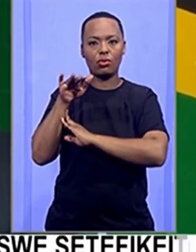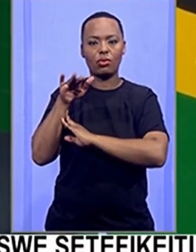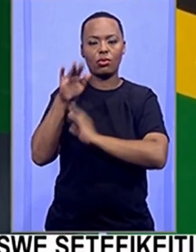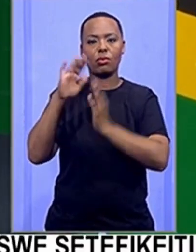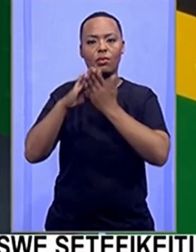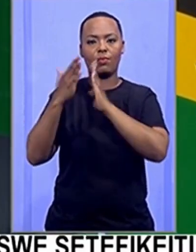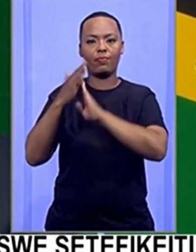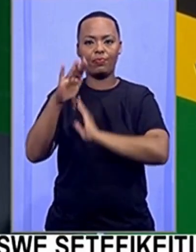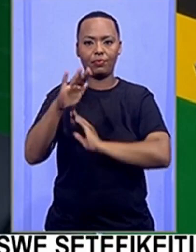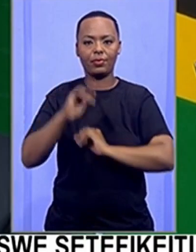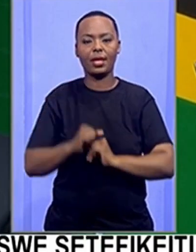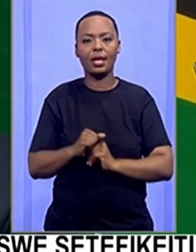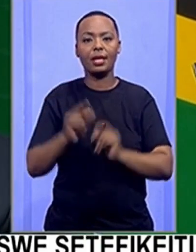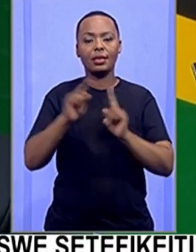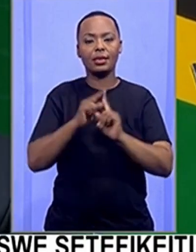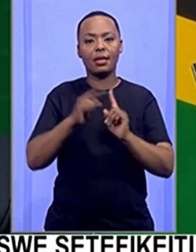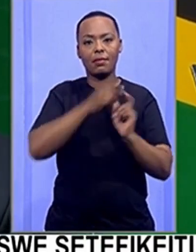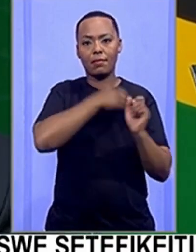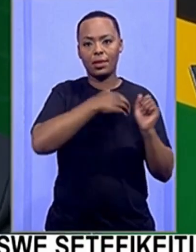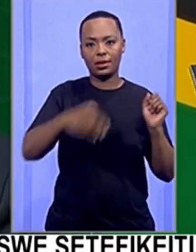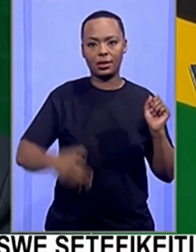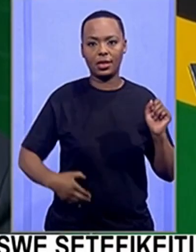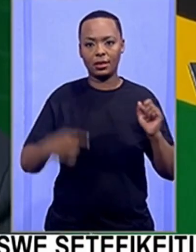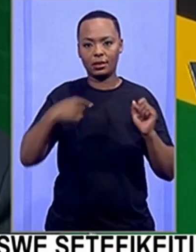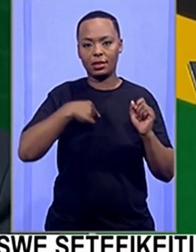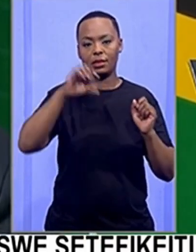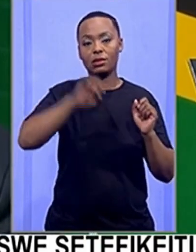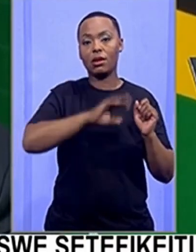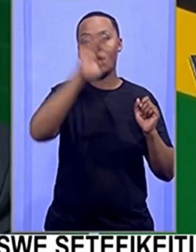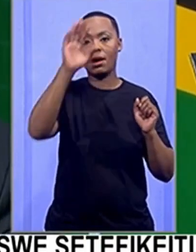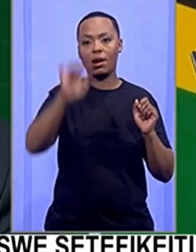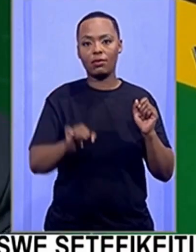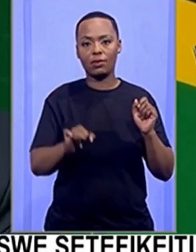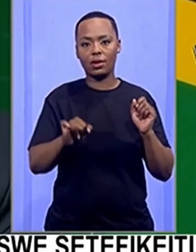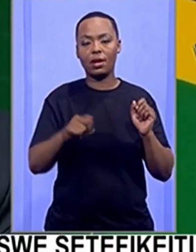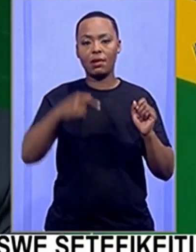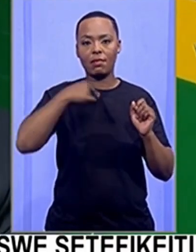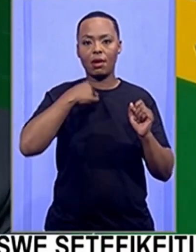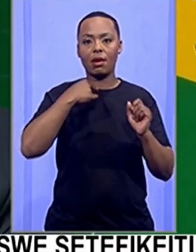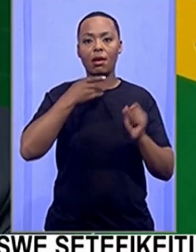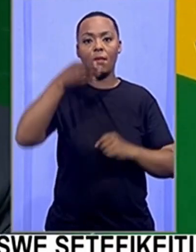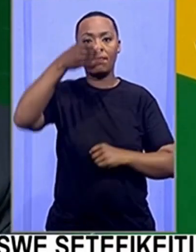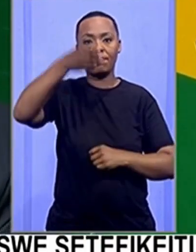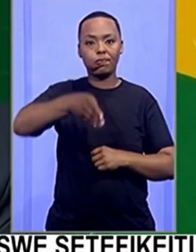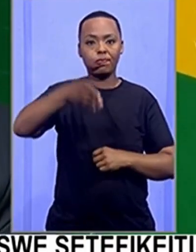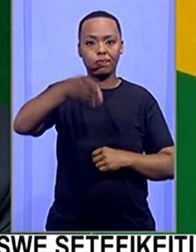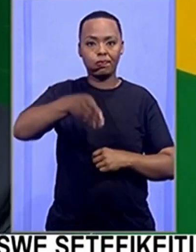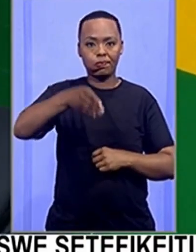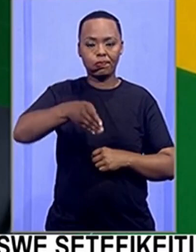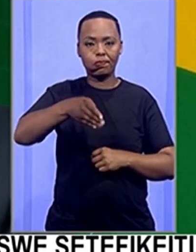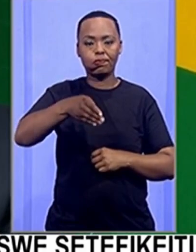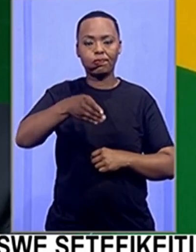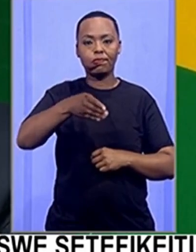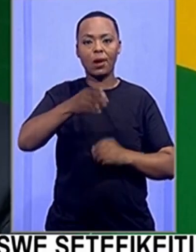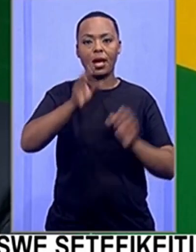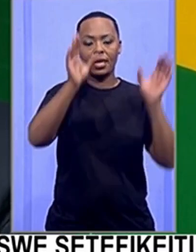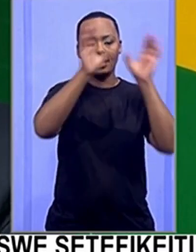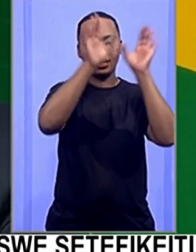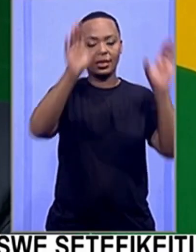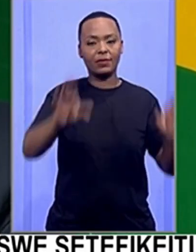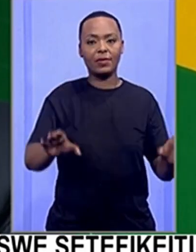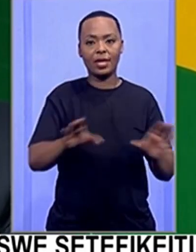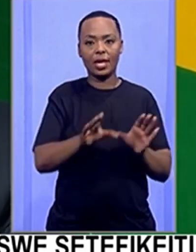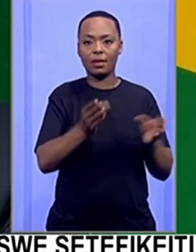As the President of the Republic of South Africa, I am here to hand over